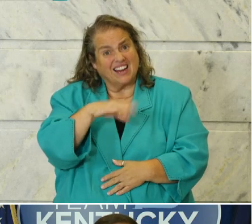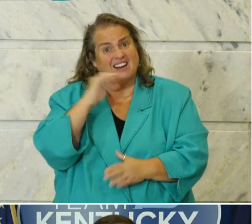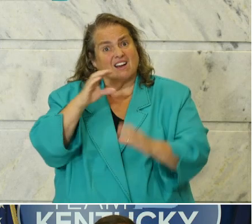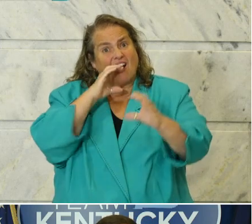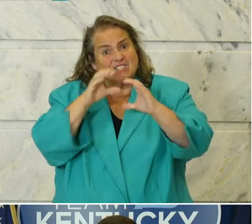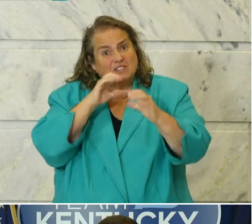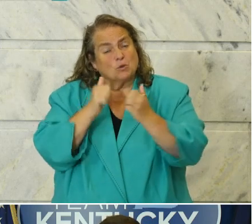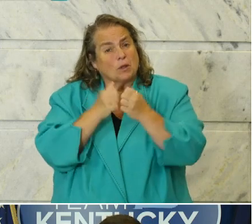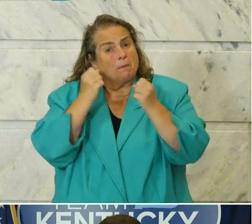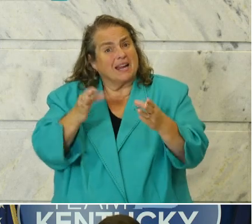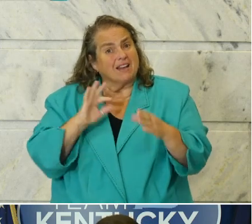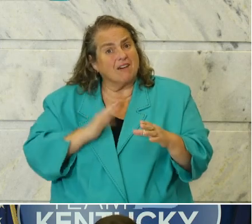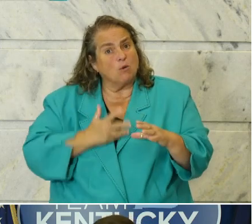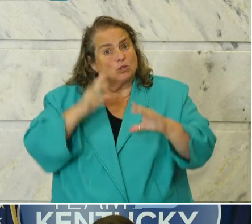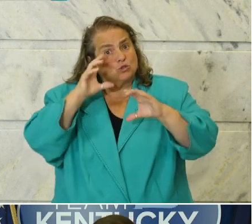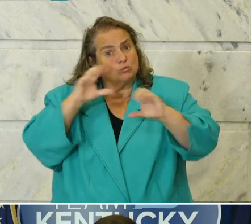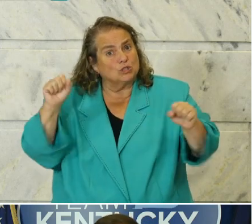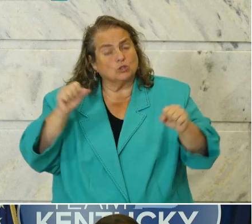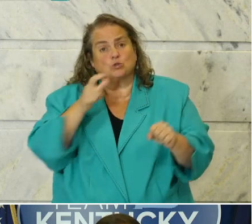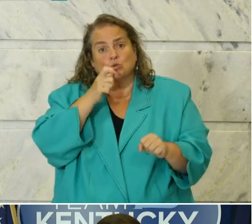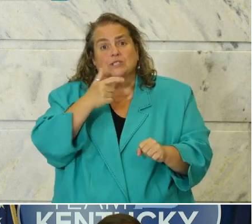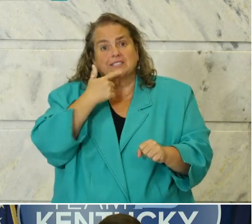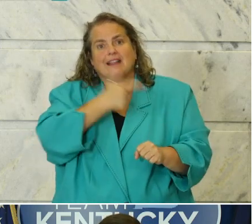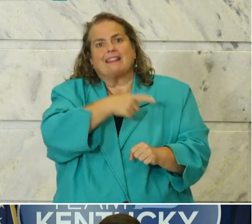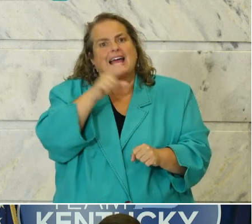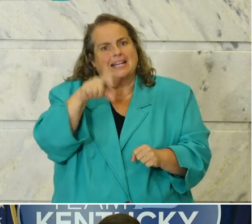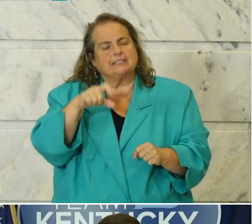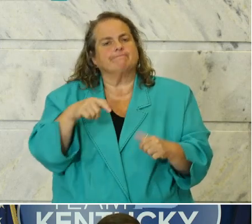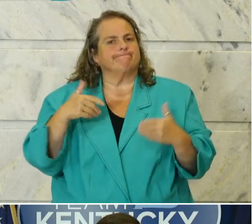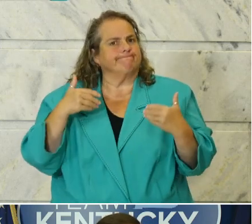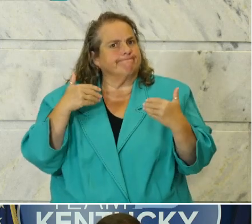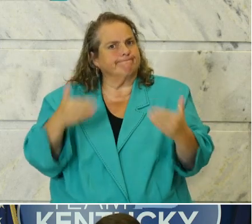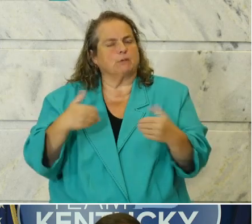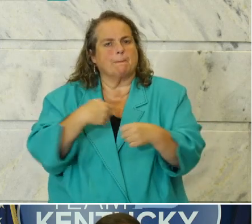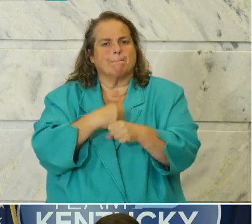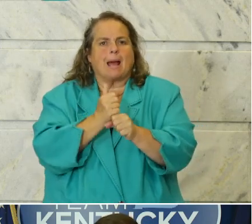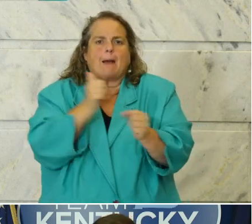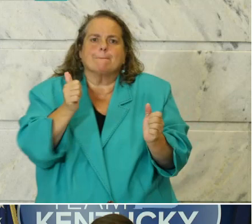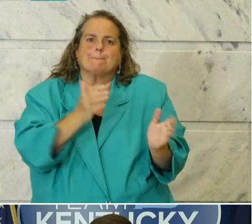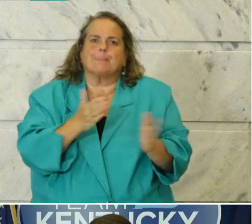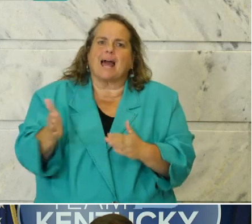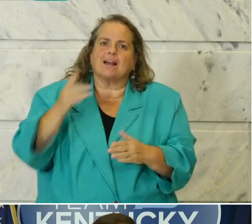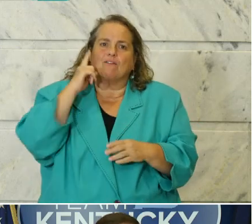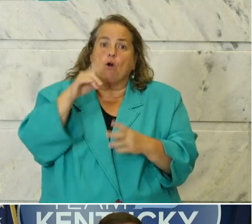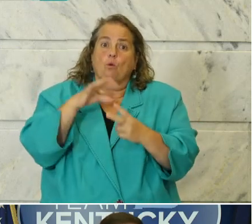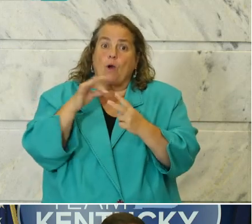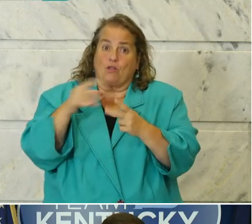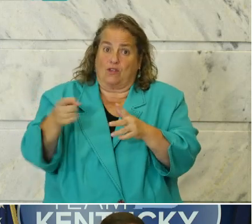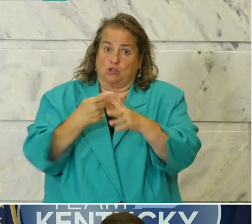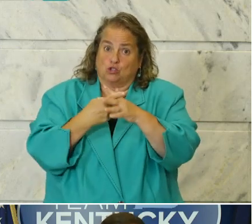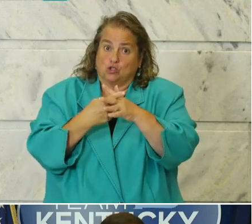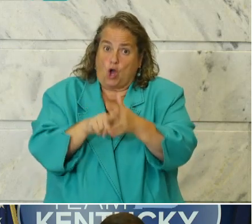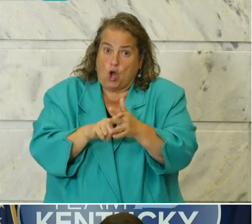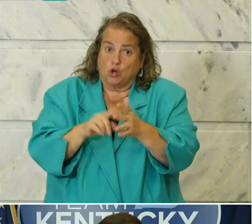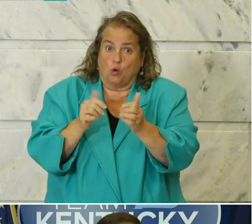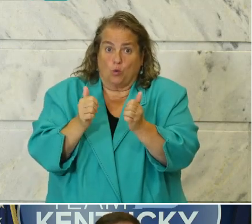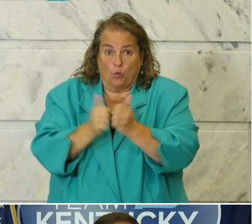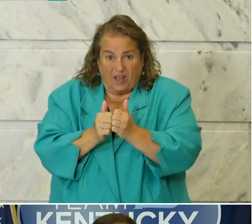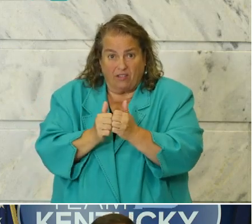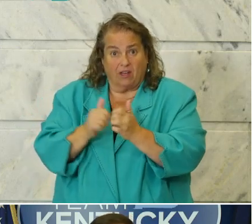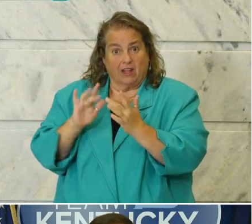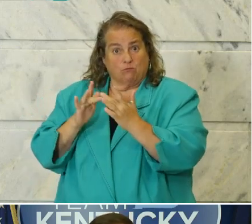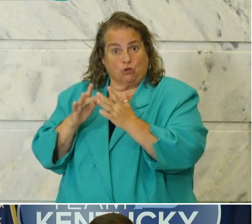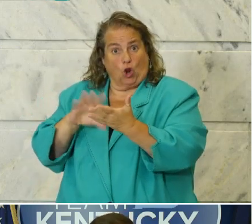of our superintendents that have said that they need to go ahead and make a plan for whether they start with distance learning or whether